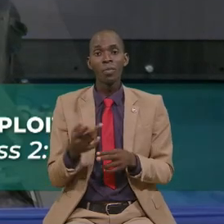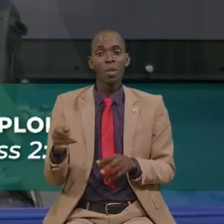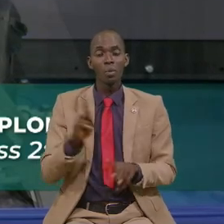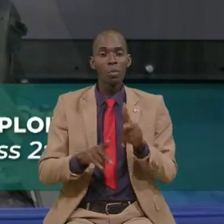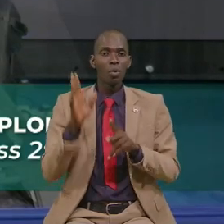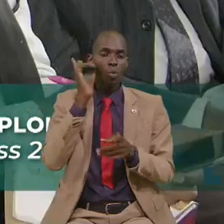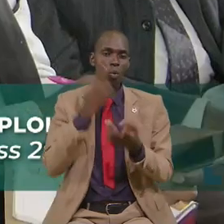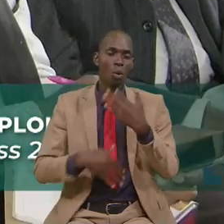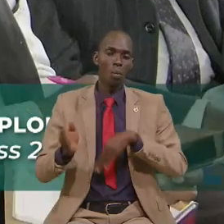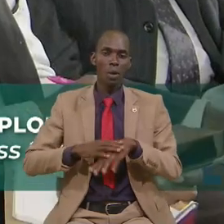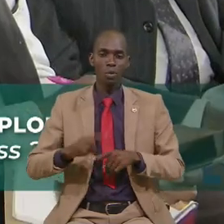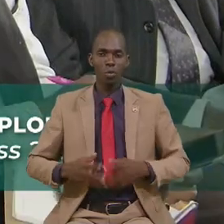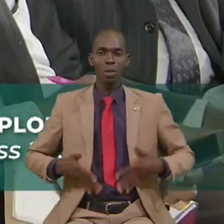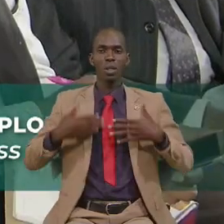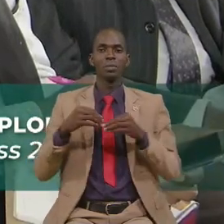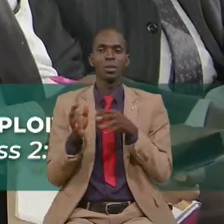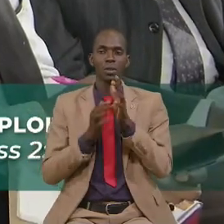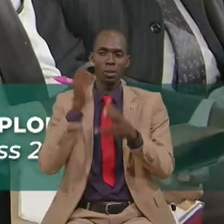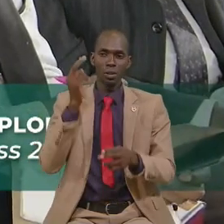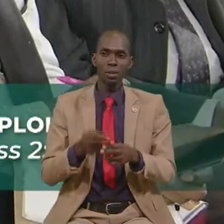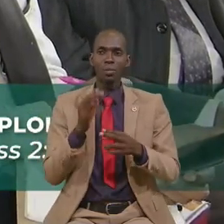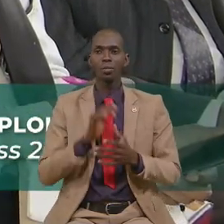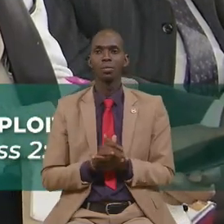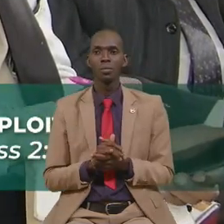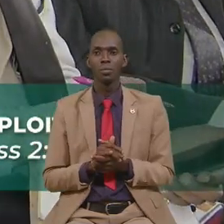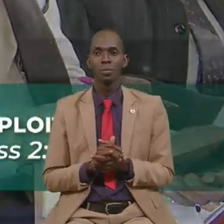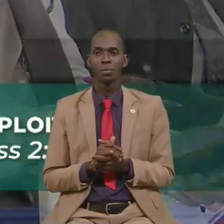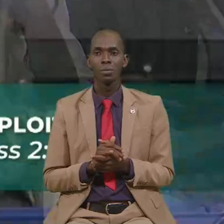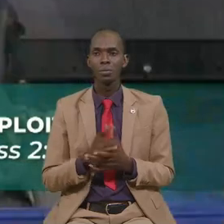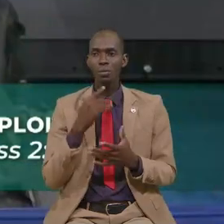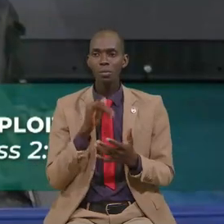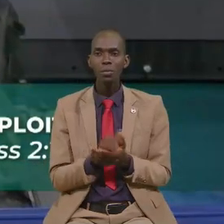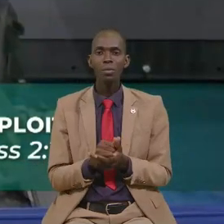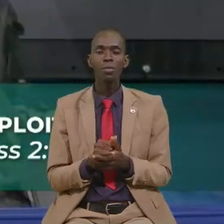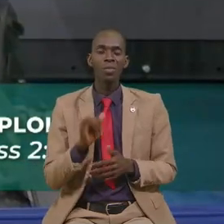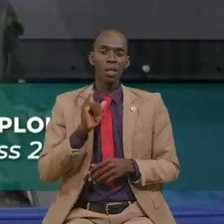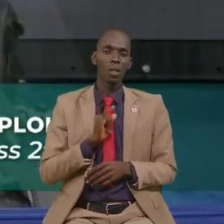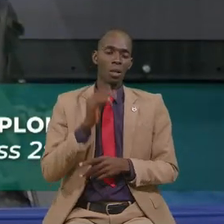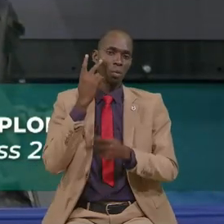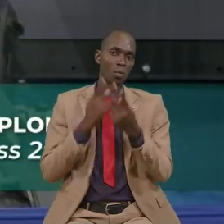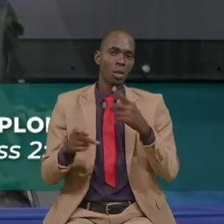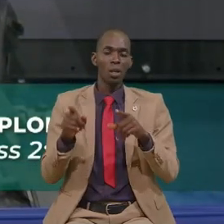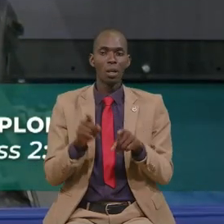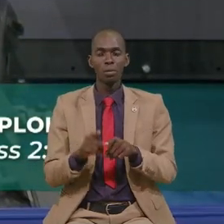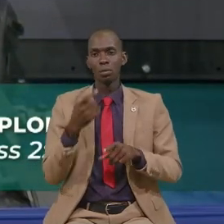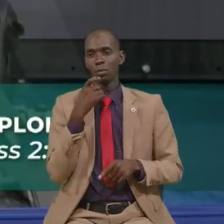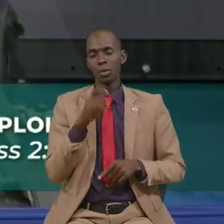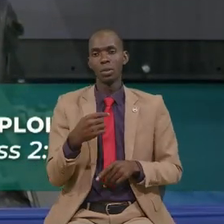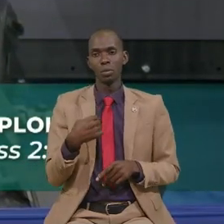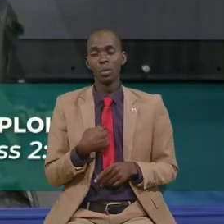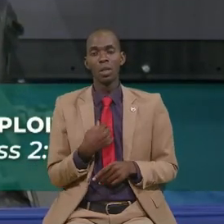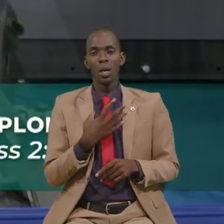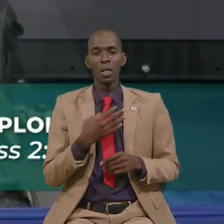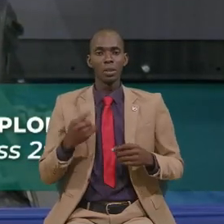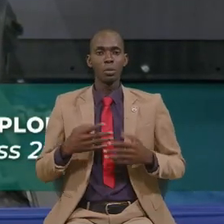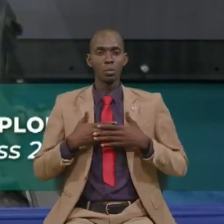in Jesus' name. It says, I prophesied as he commanded me, and the breath came into